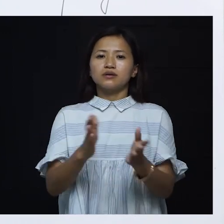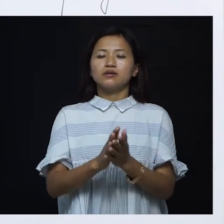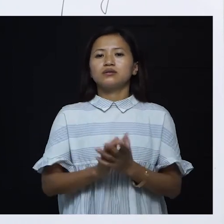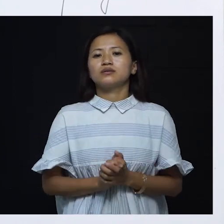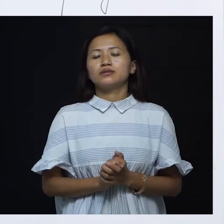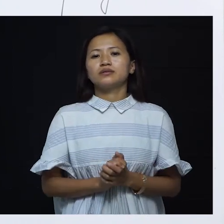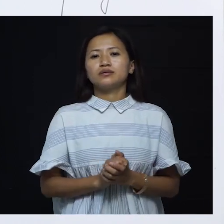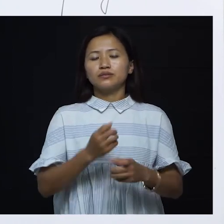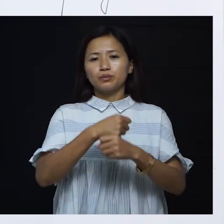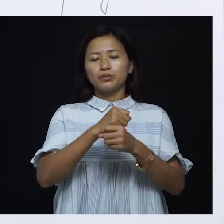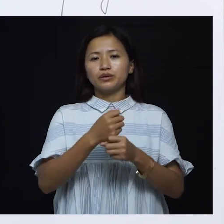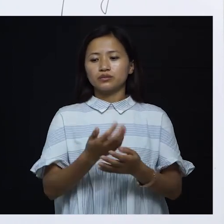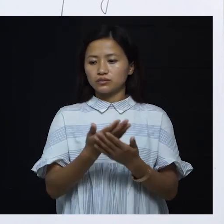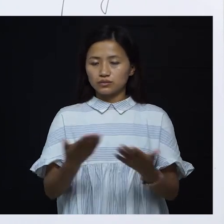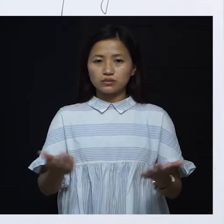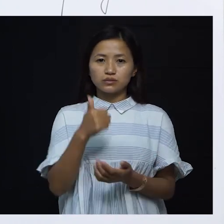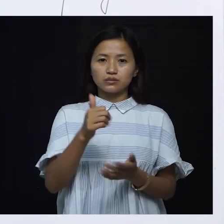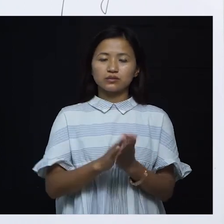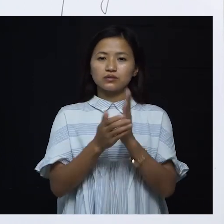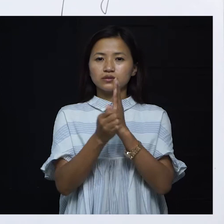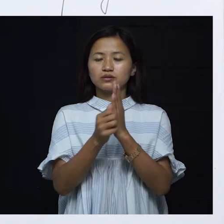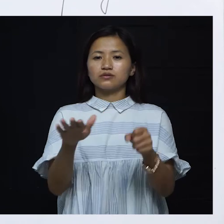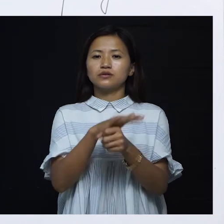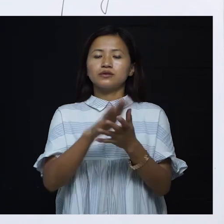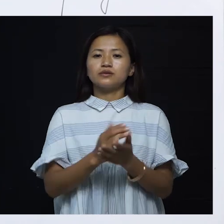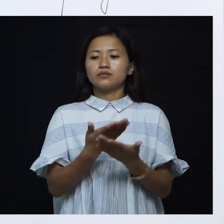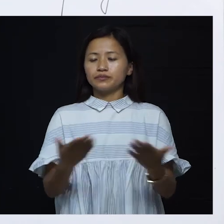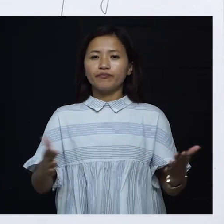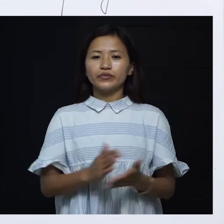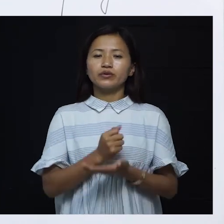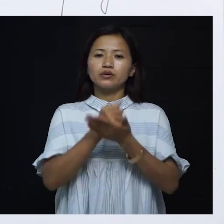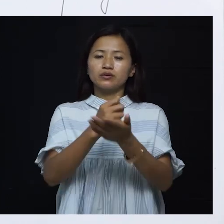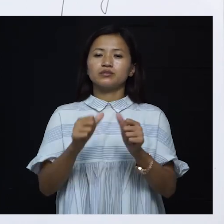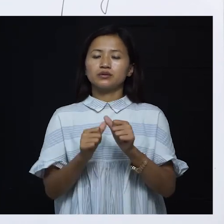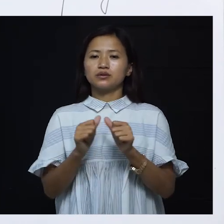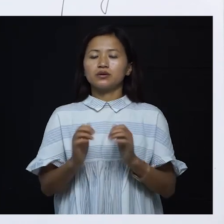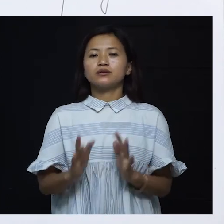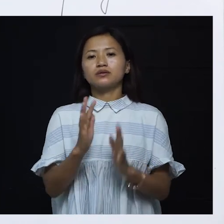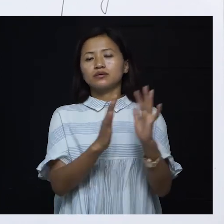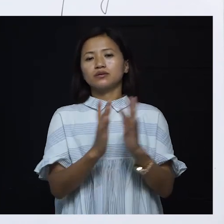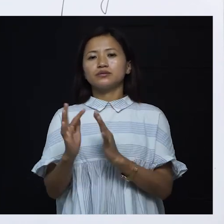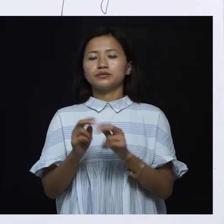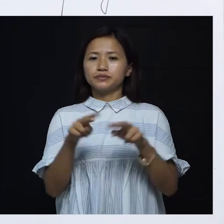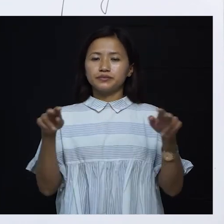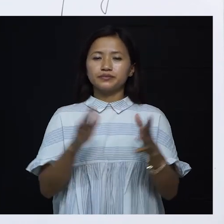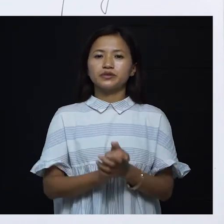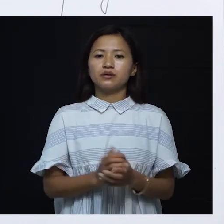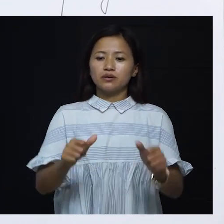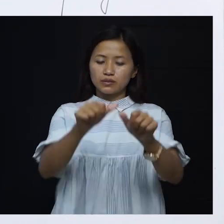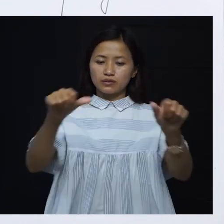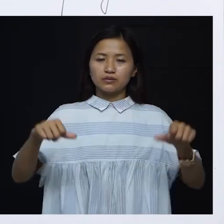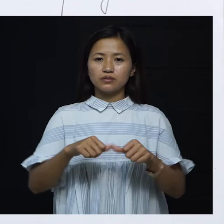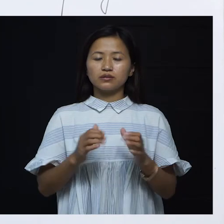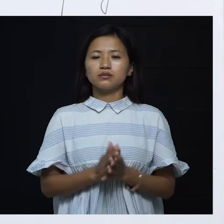those, to make those good and skillful products, which will help in agriculture and also in many areas in